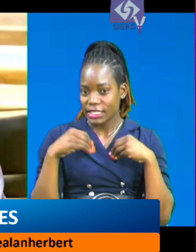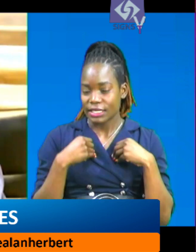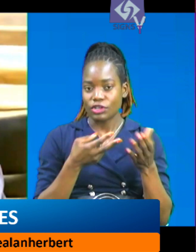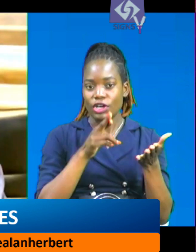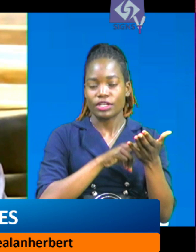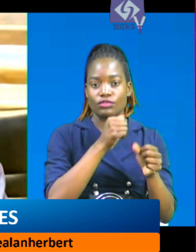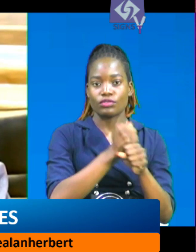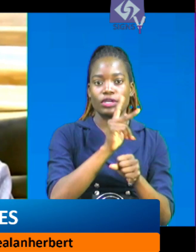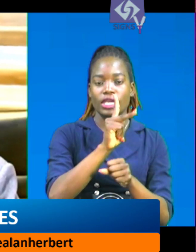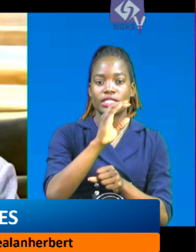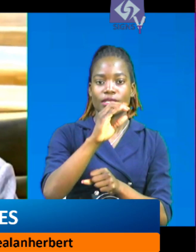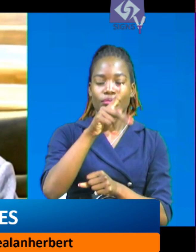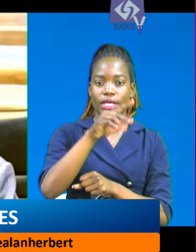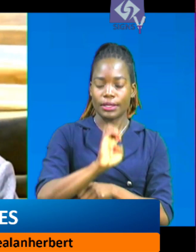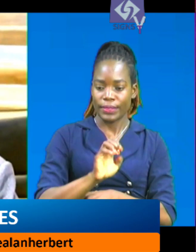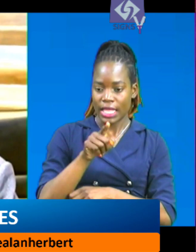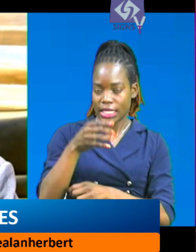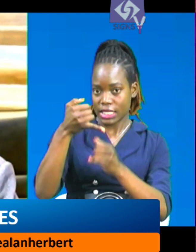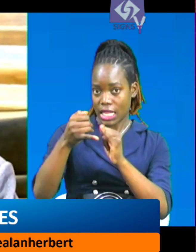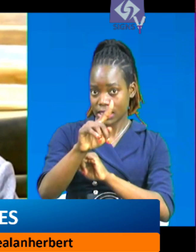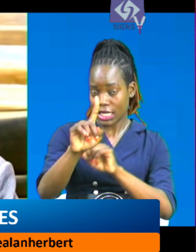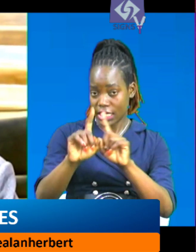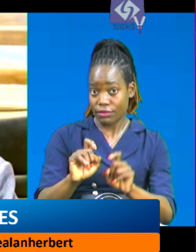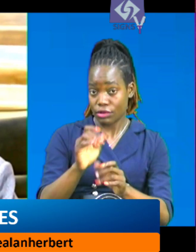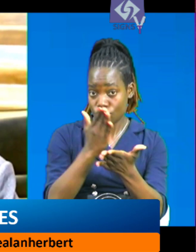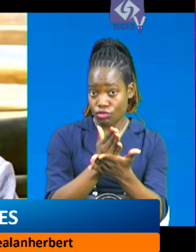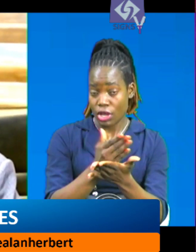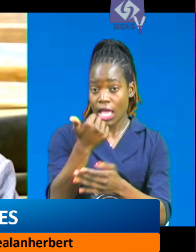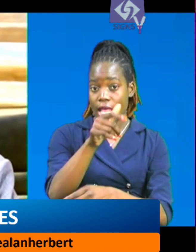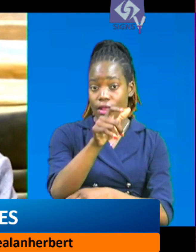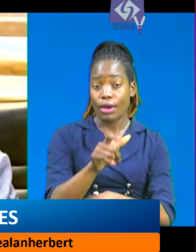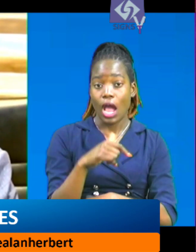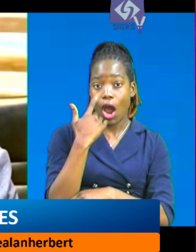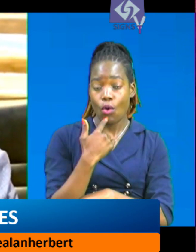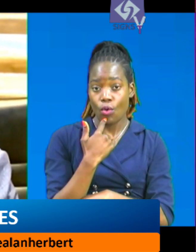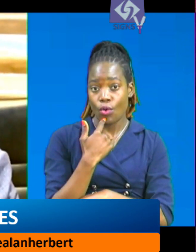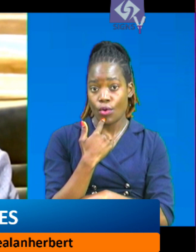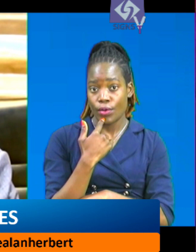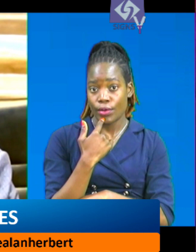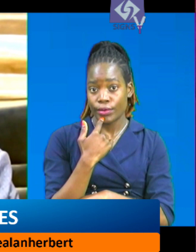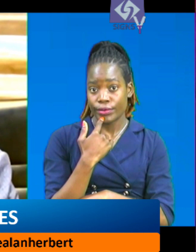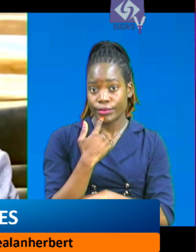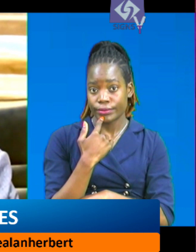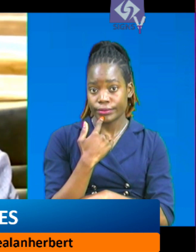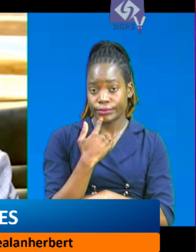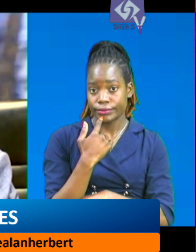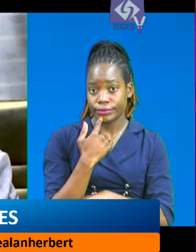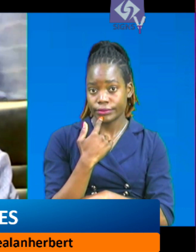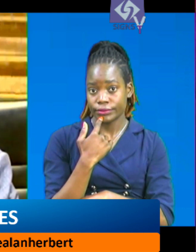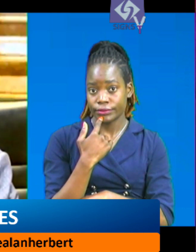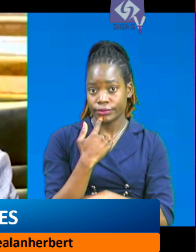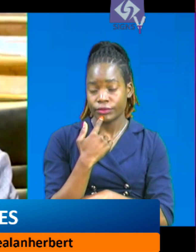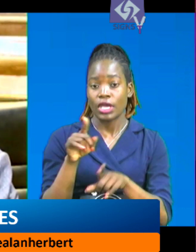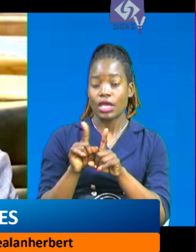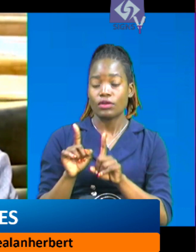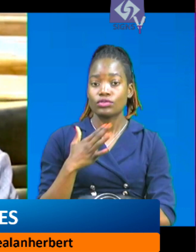KCPE? This is the last examination. Anybody who would have been out there and would